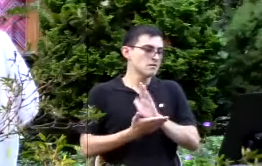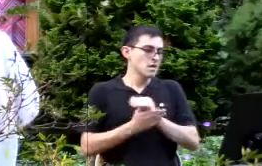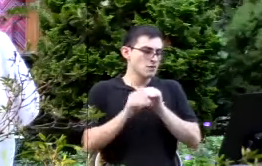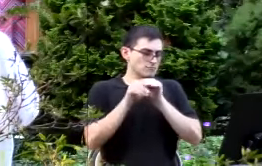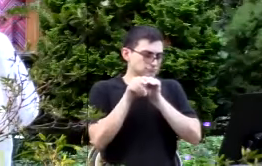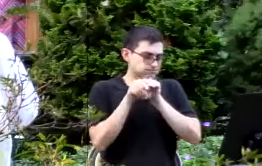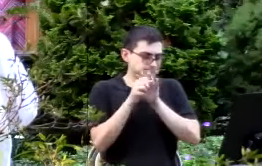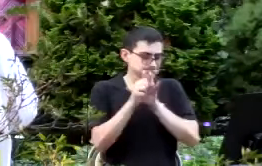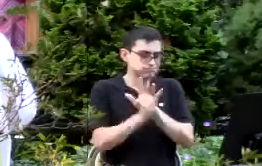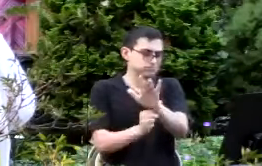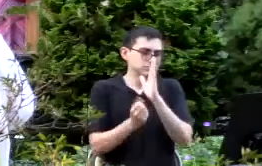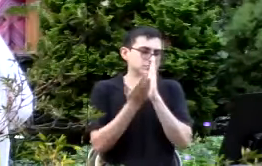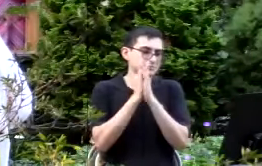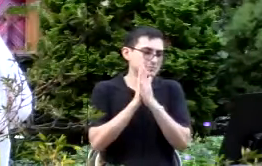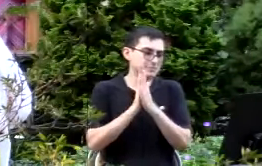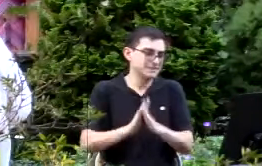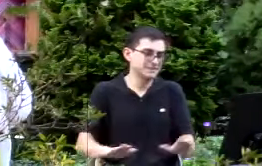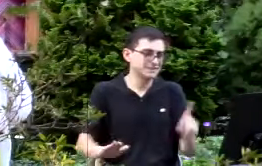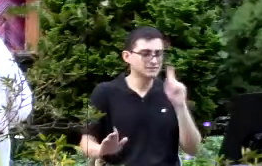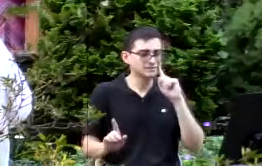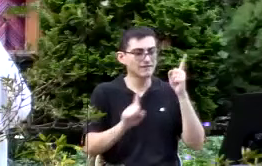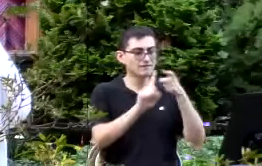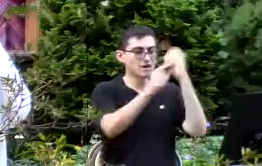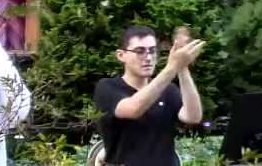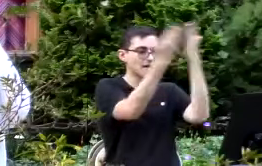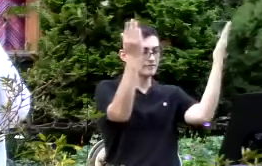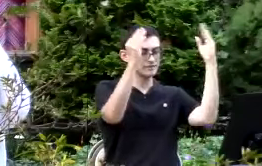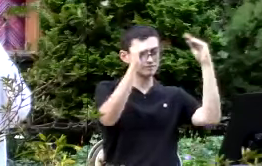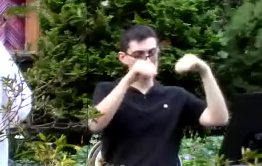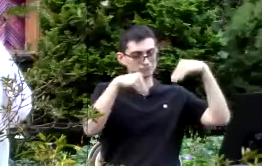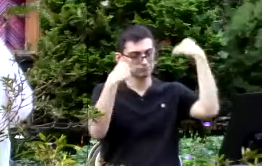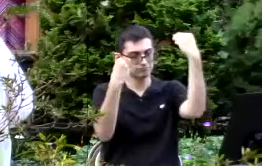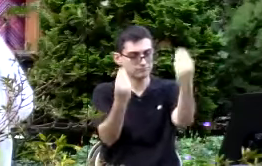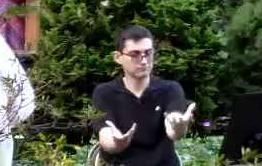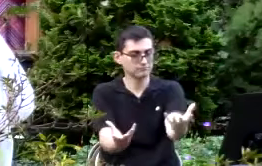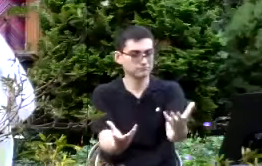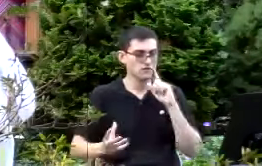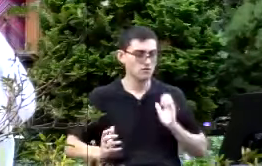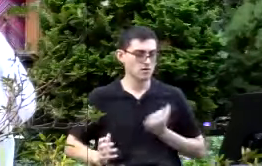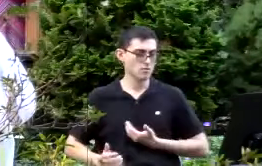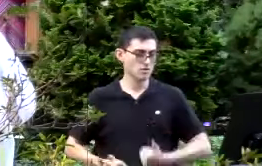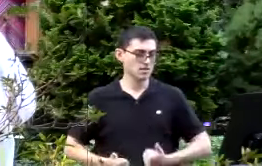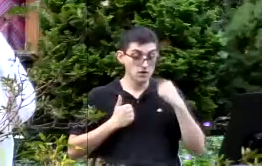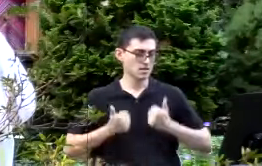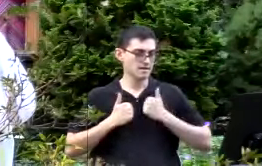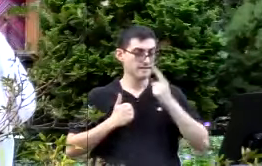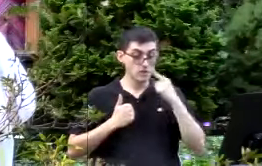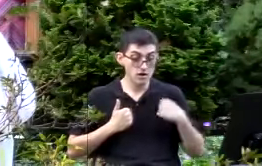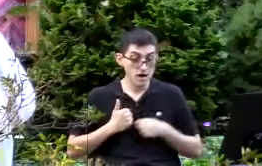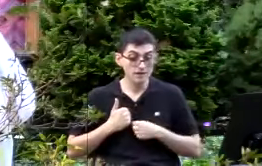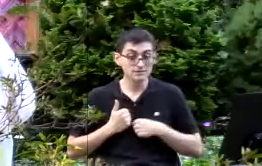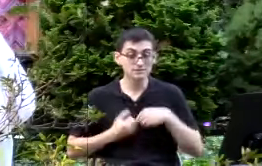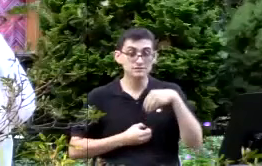shemaya v'chaim aleinu ve'al kol Yisrael v'imru, Amen. Ose shalom b'mramav hu